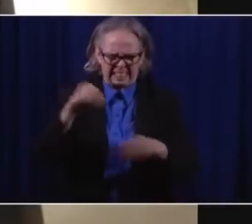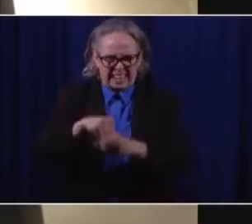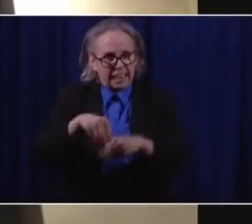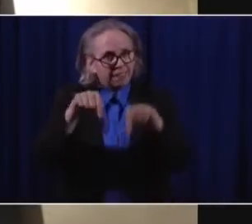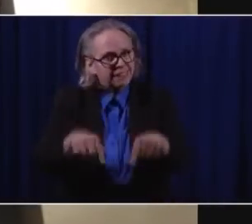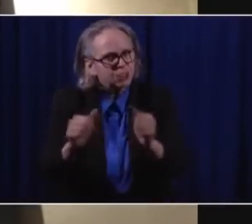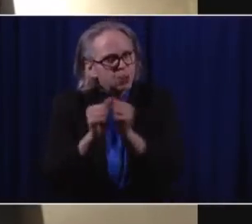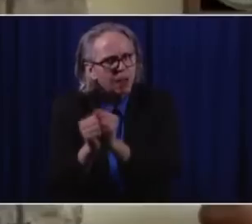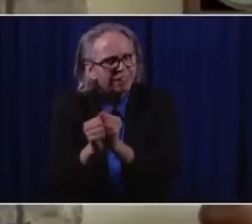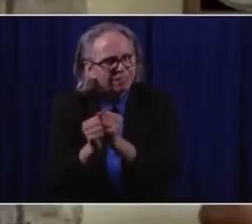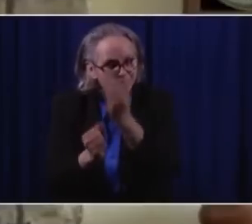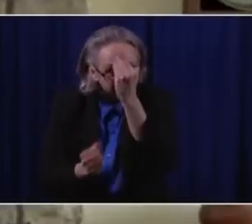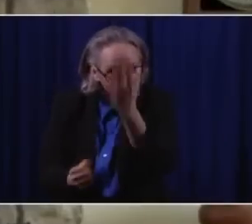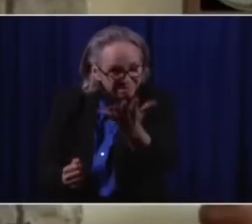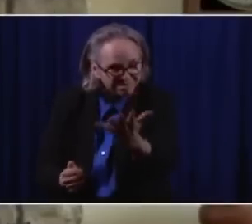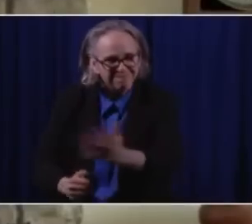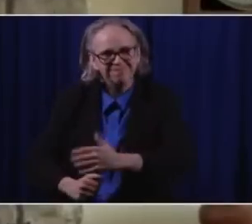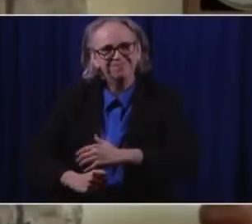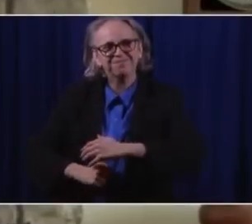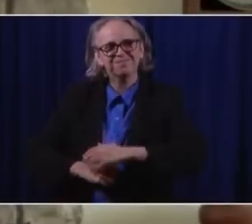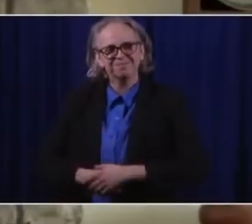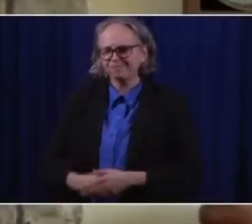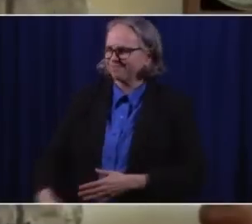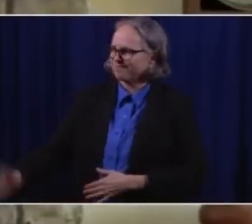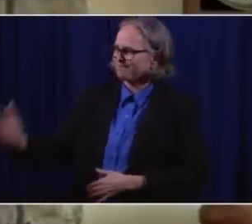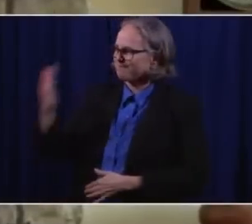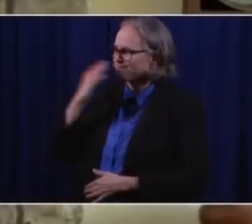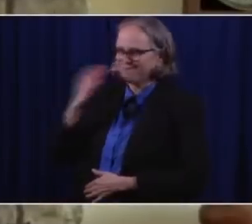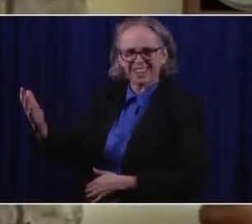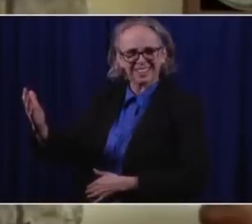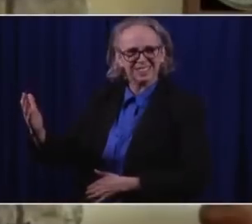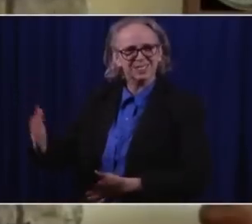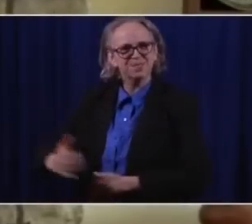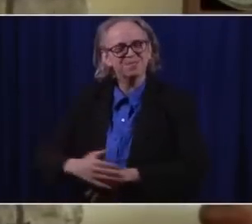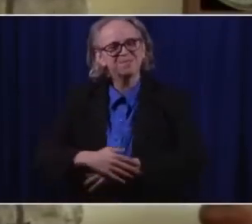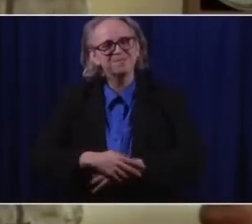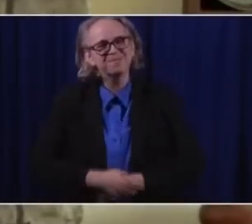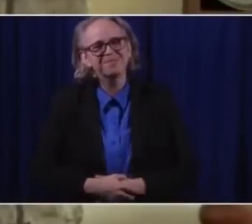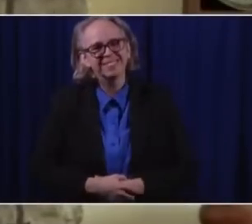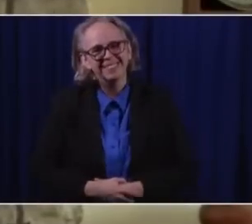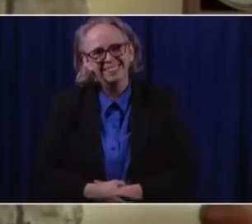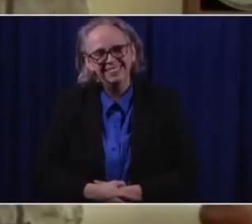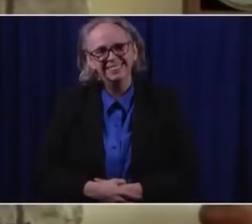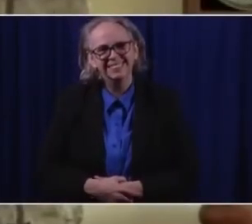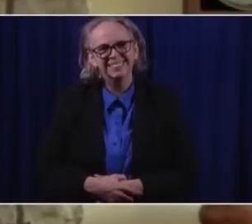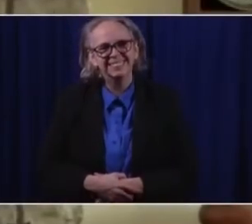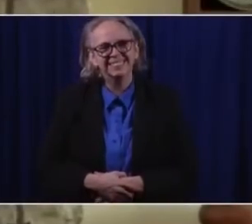side. That's great. Thanks, Clark. I appreciate it very much. Thank you.